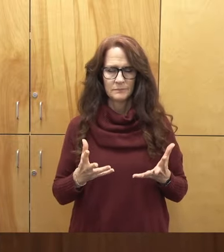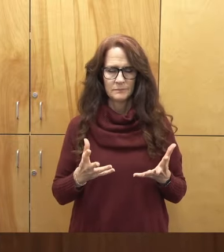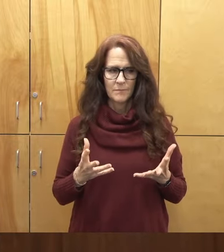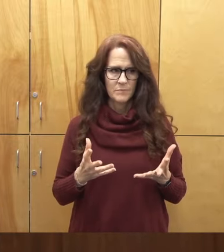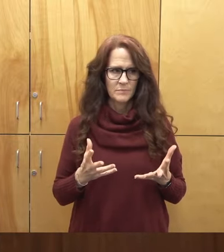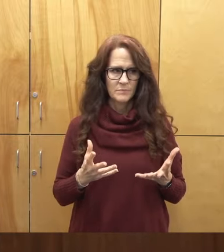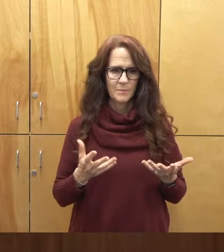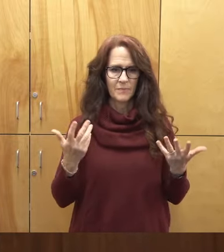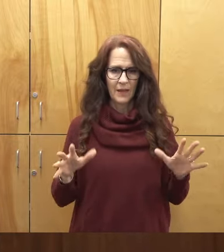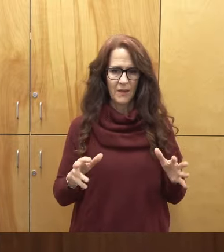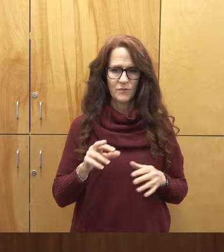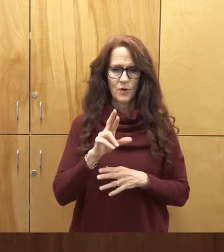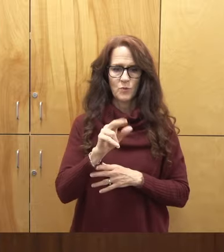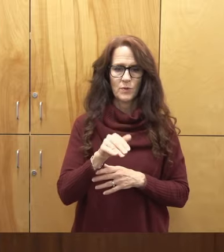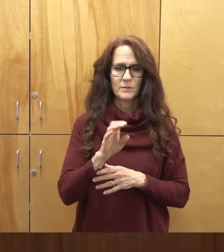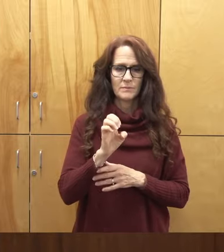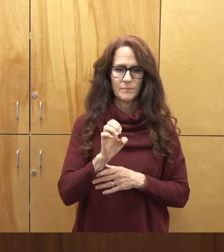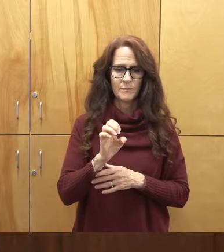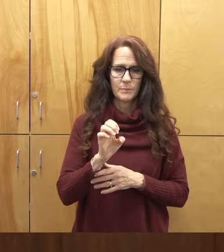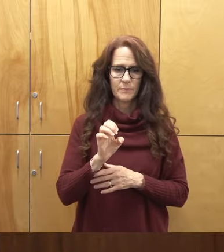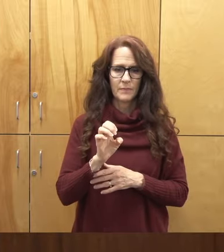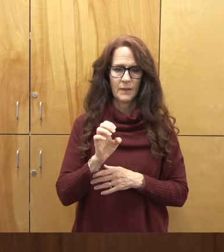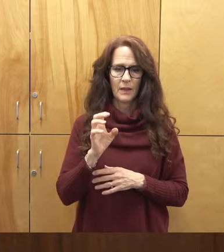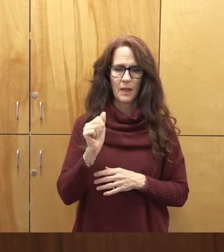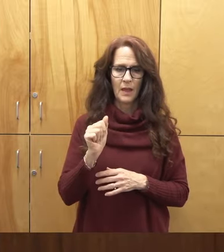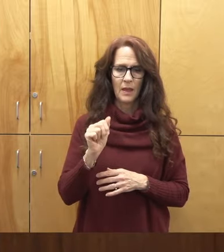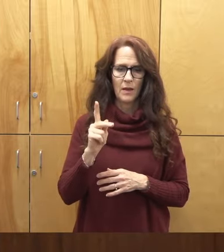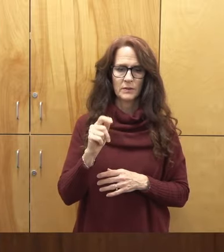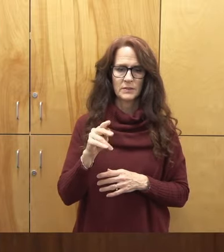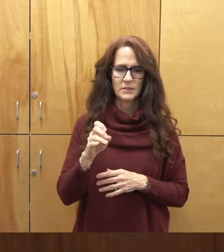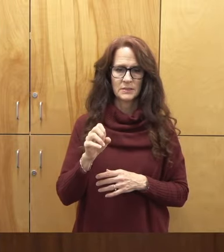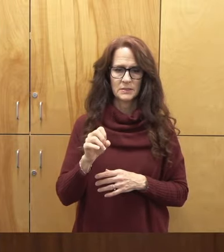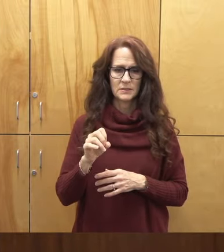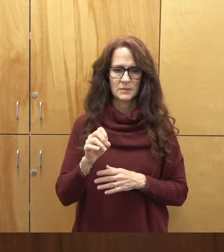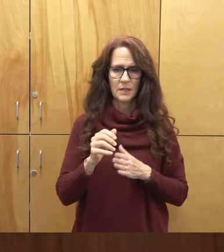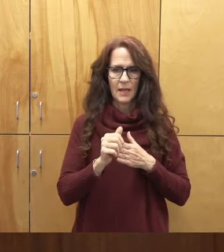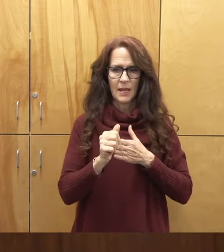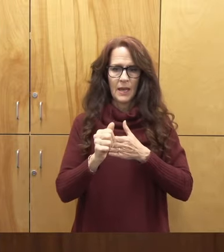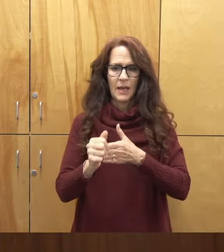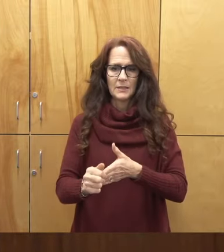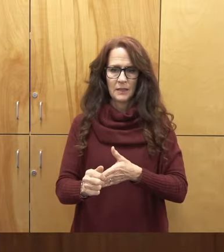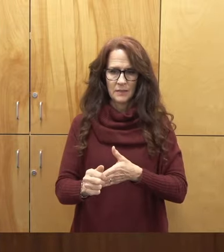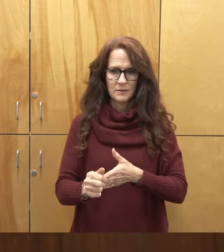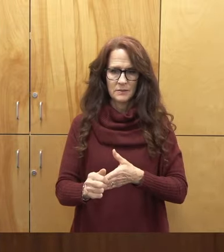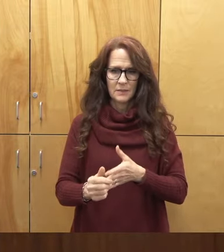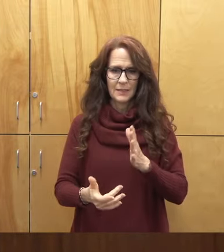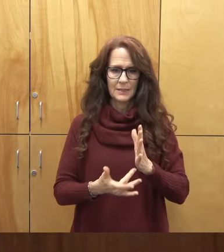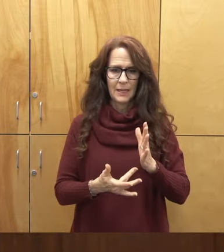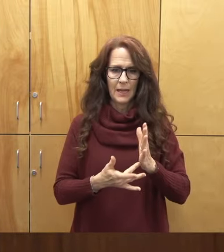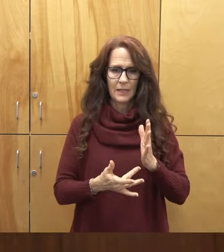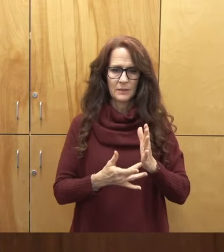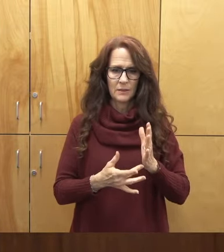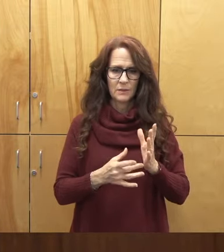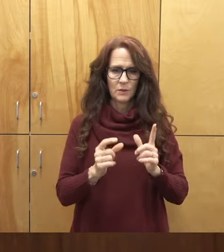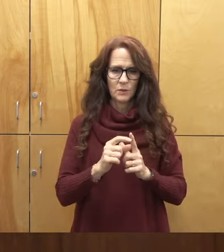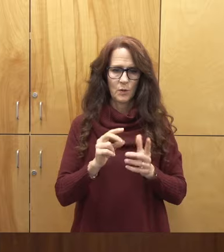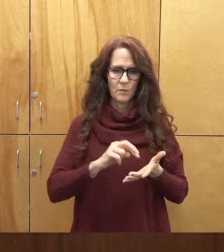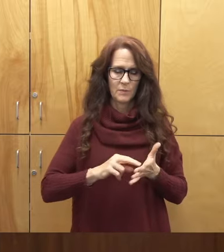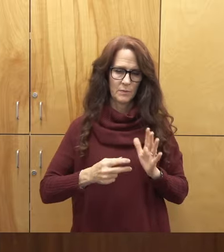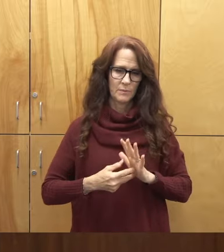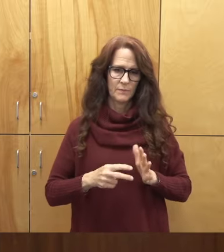after Renee, Ms. Sarkis, sort of walks us through what that technical term